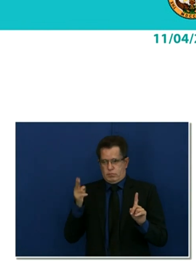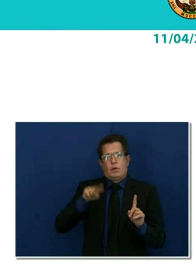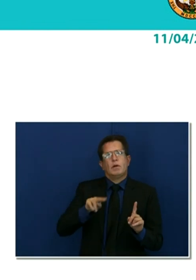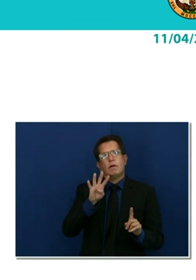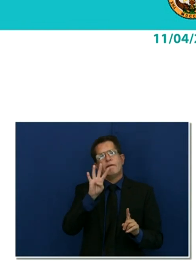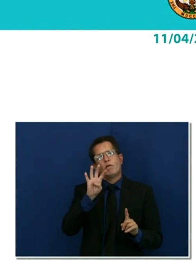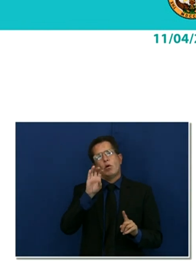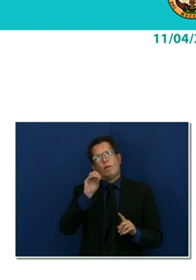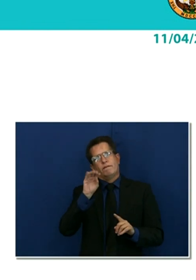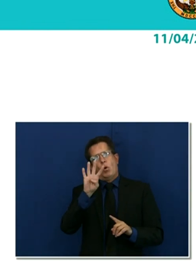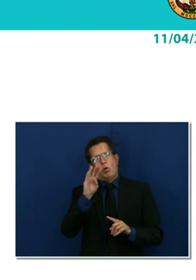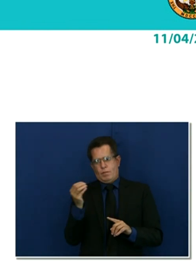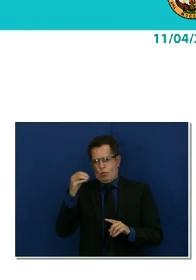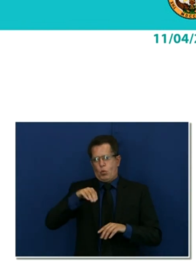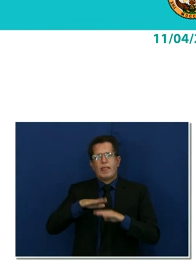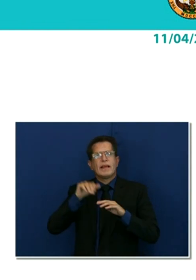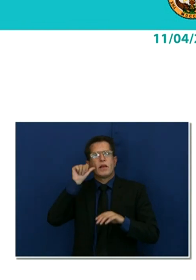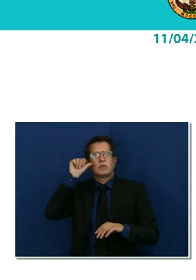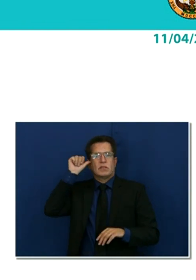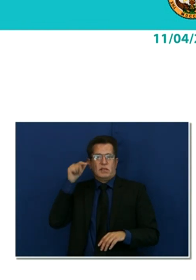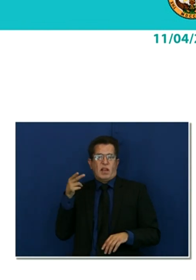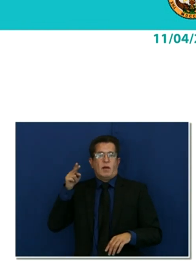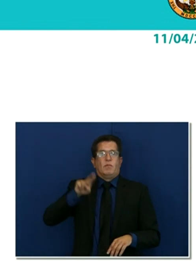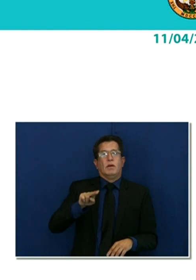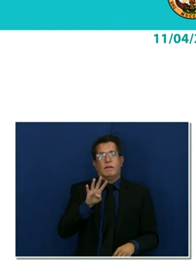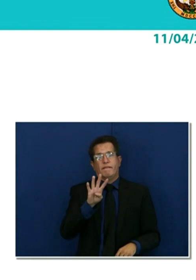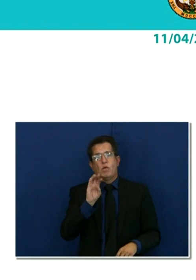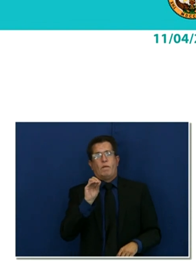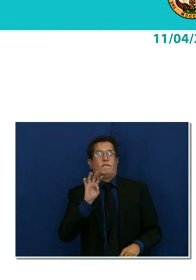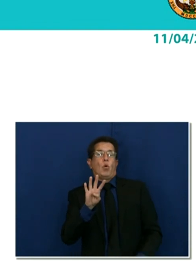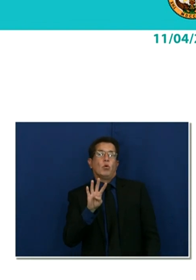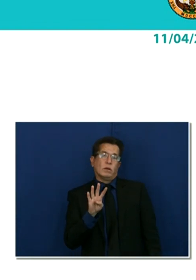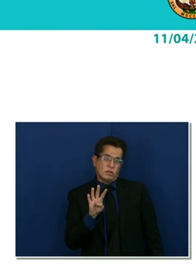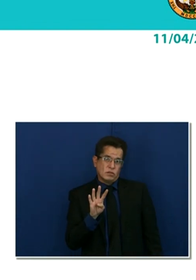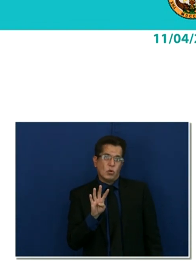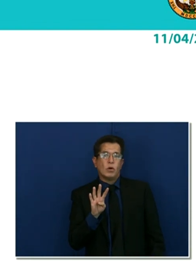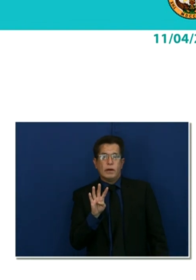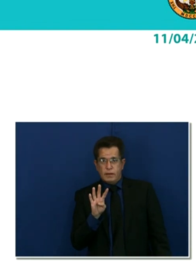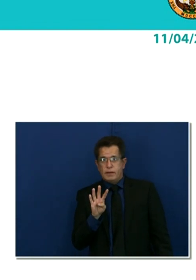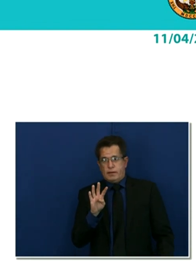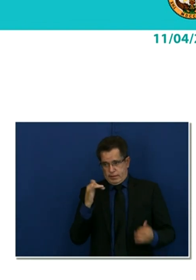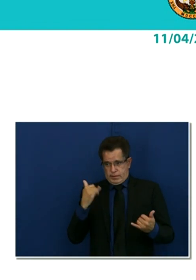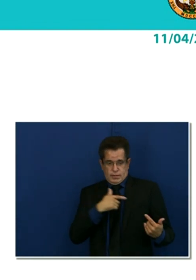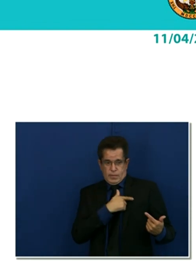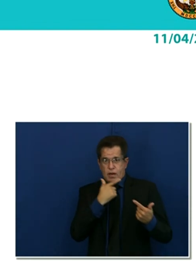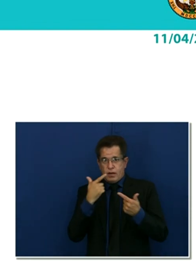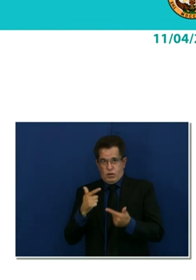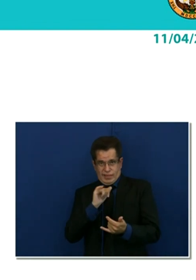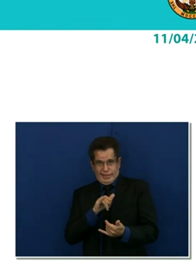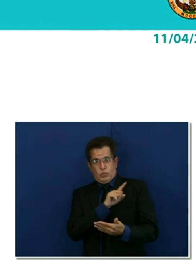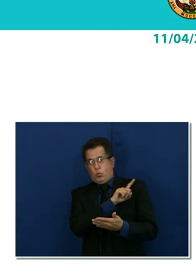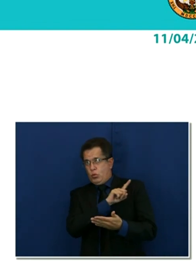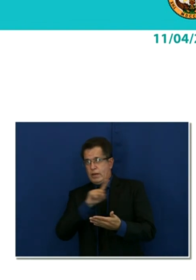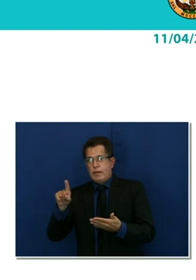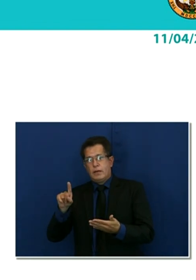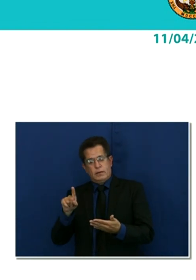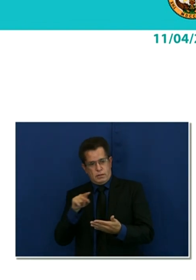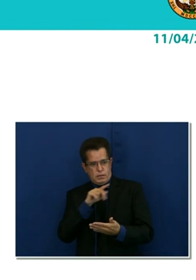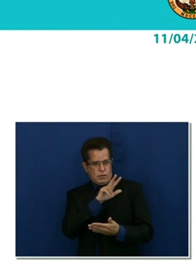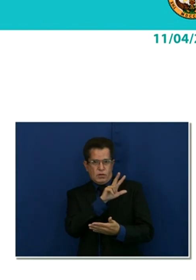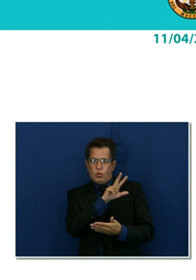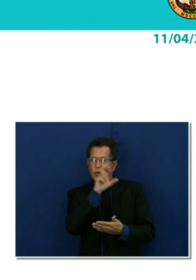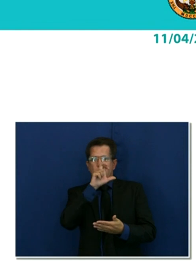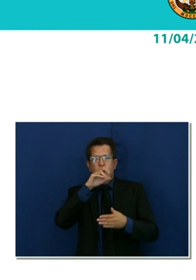cases than yesterday. And I'd just like to share with everyone that over this past week, we have had 300